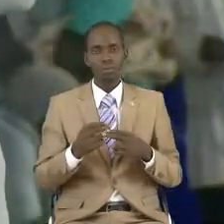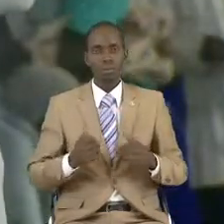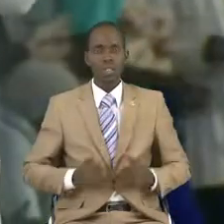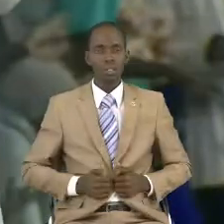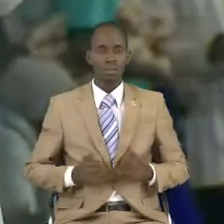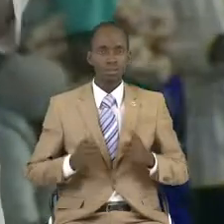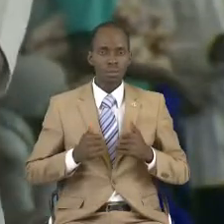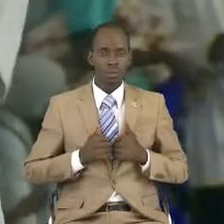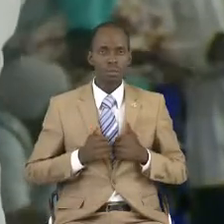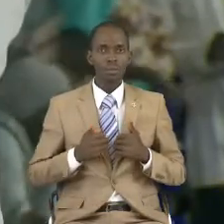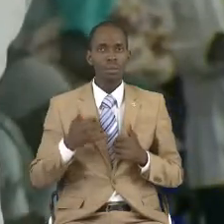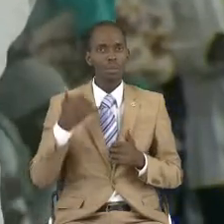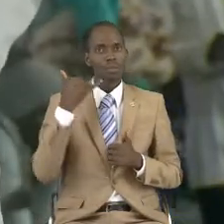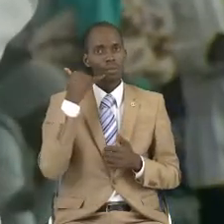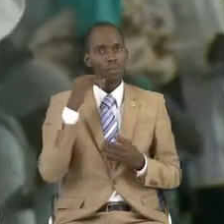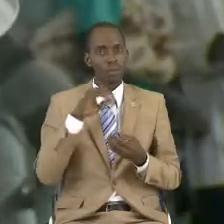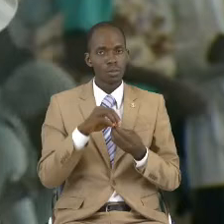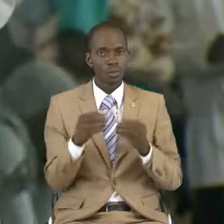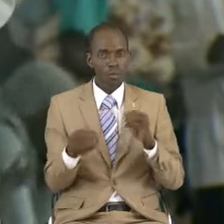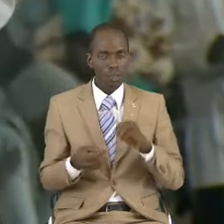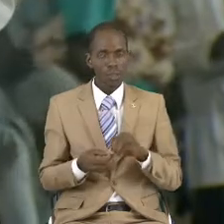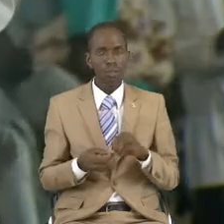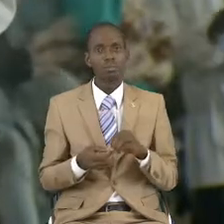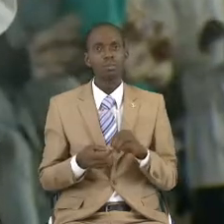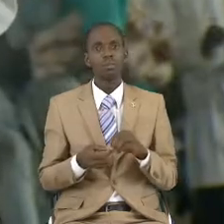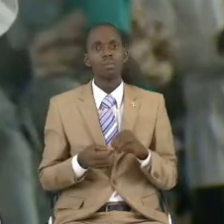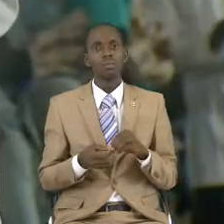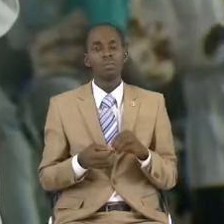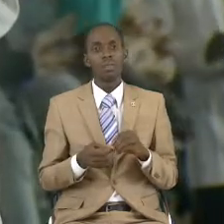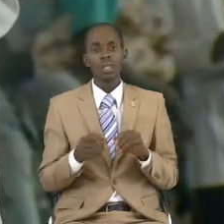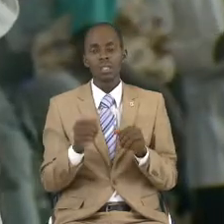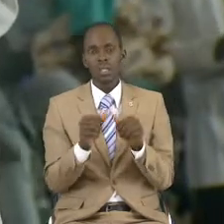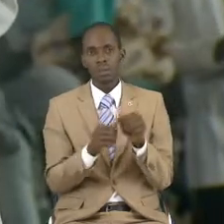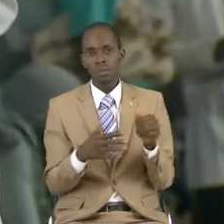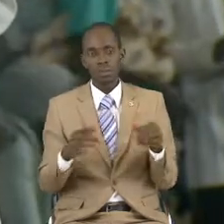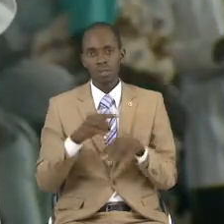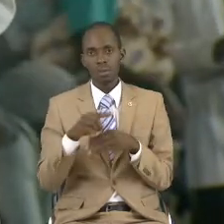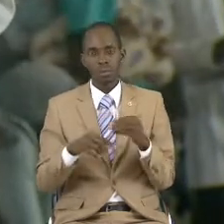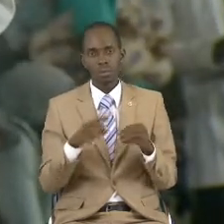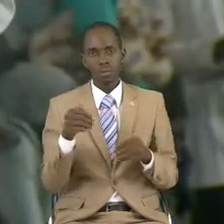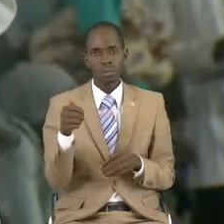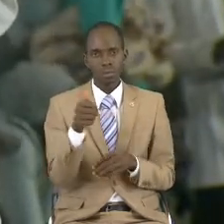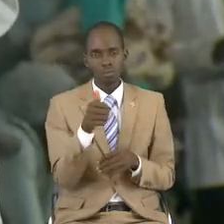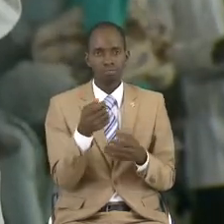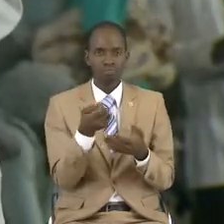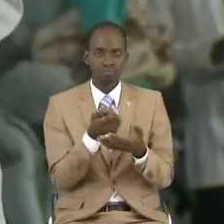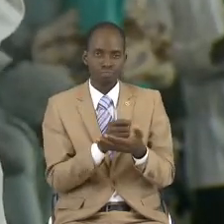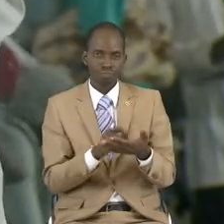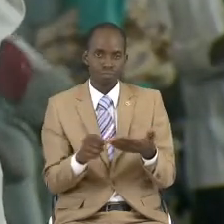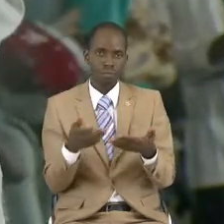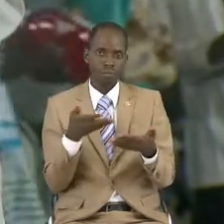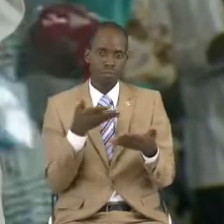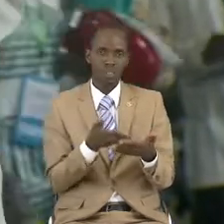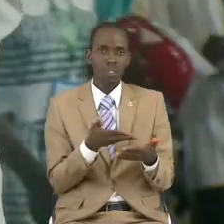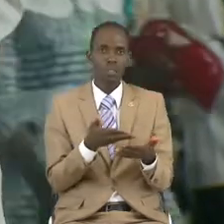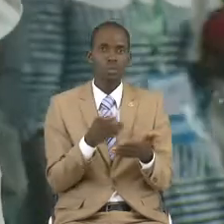and take note of all those that are standing off and quickly meet with them